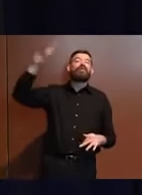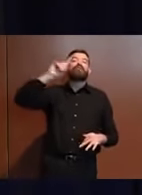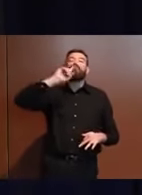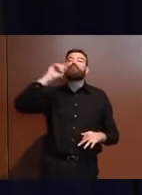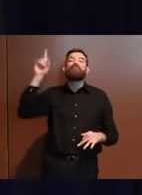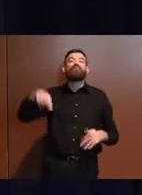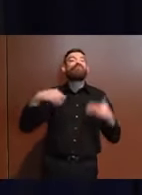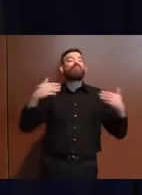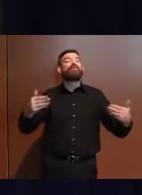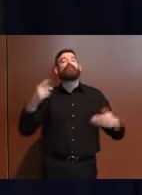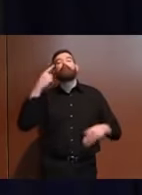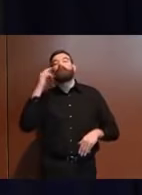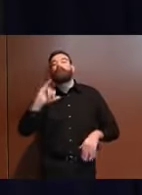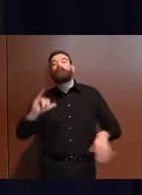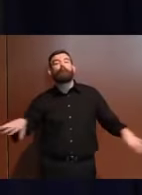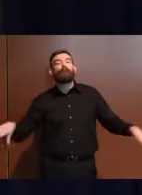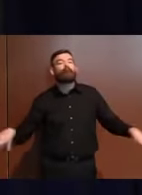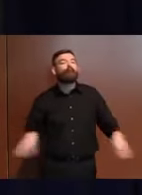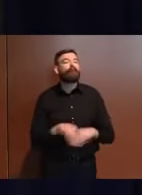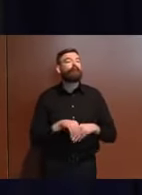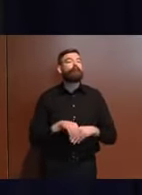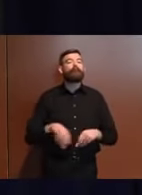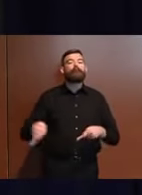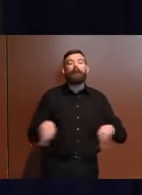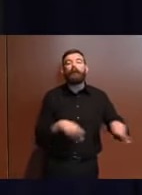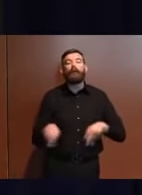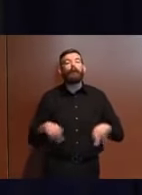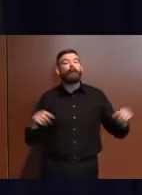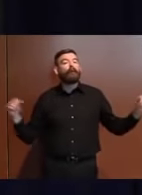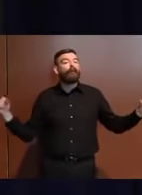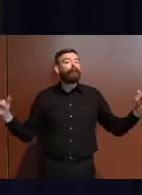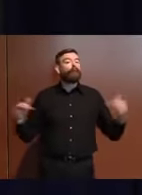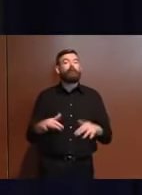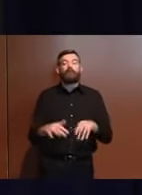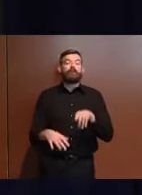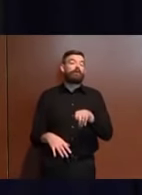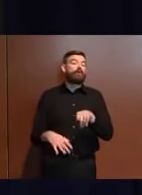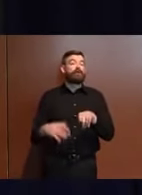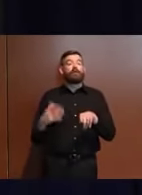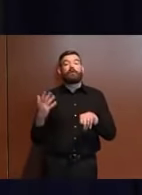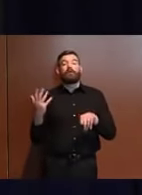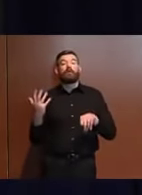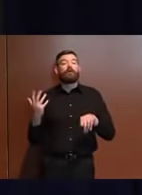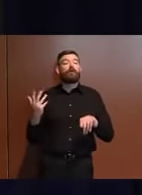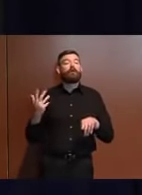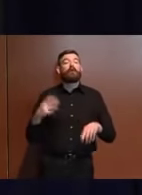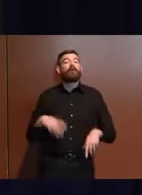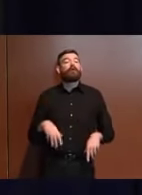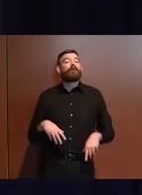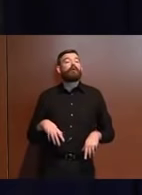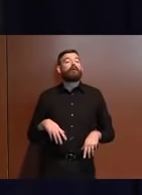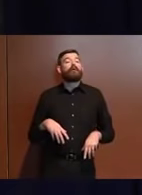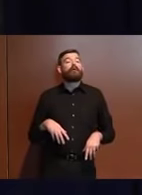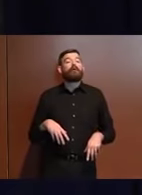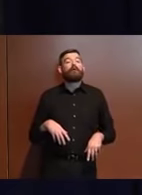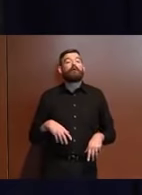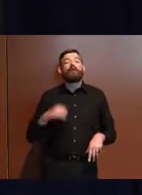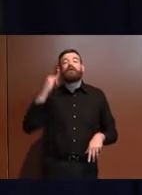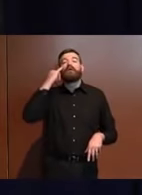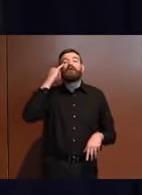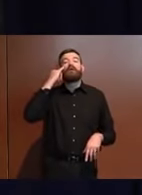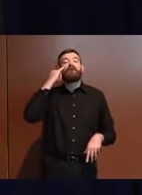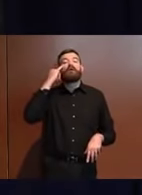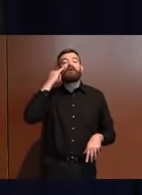the disorderly conduct, creating false public alarm, obstruction of justice. There's that guidance that